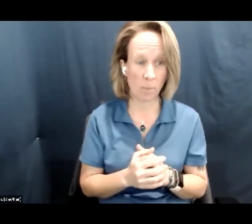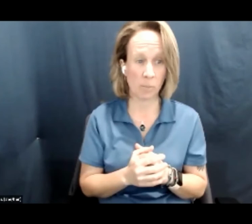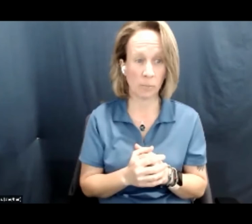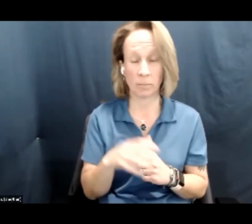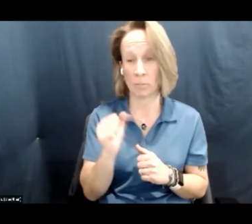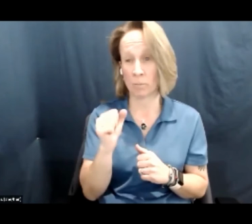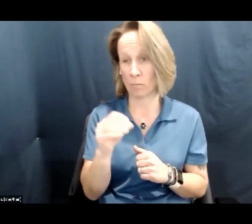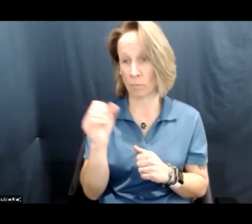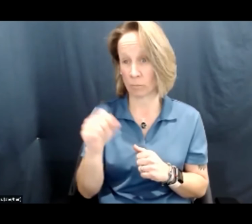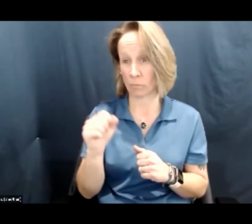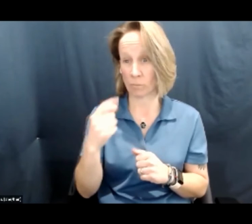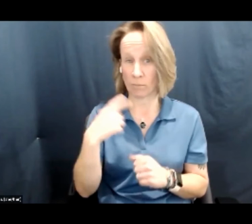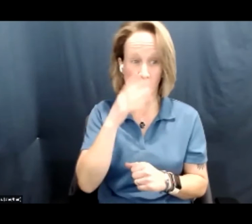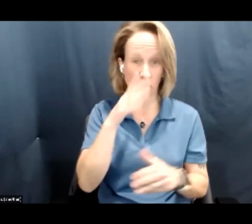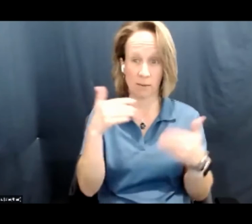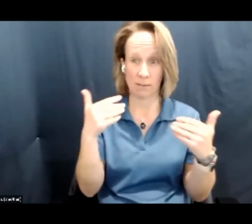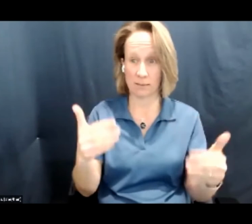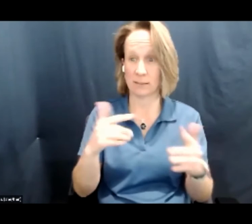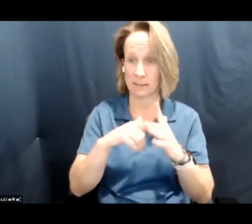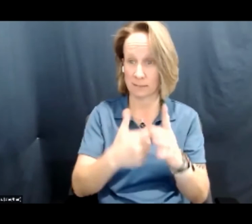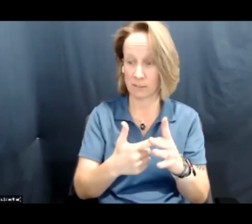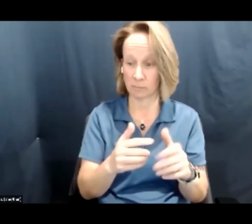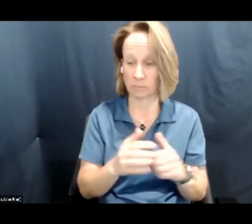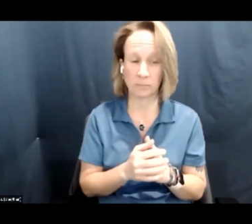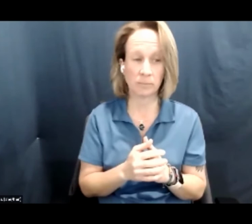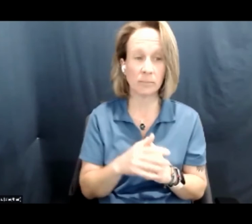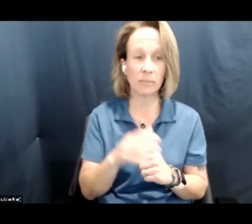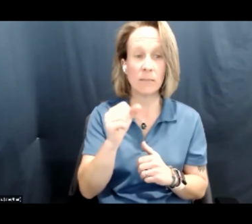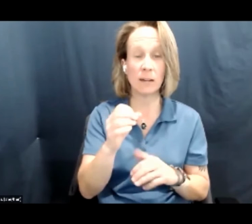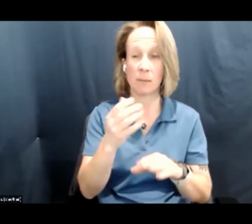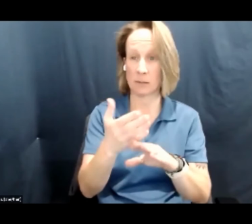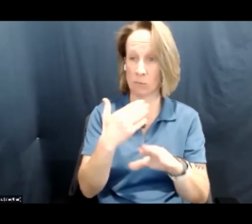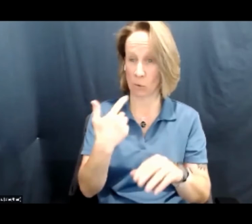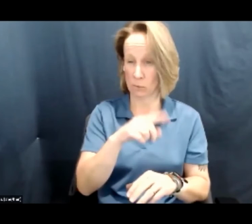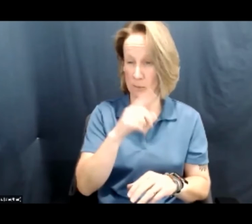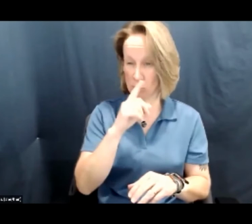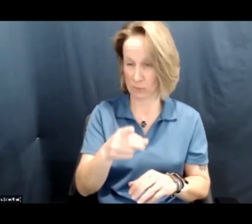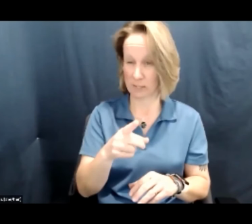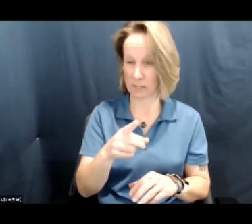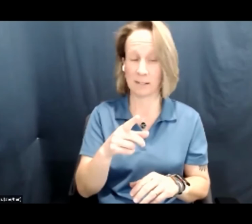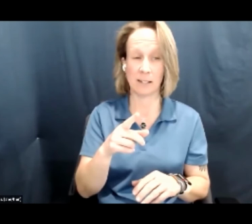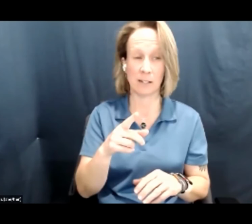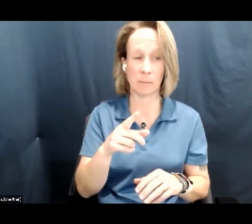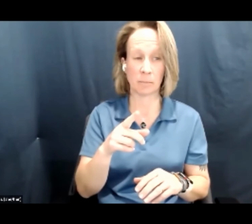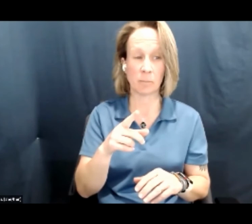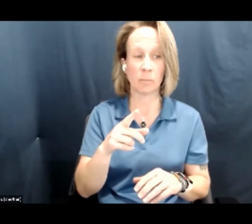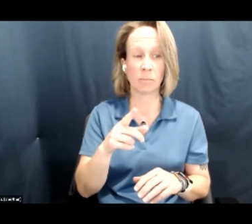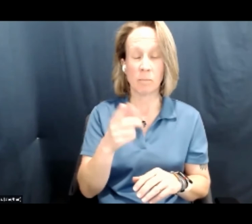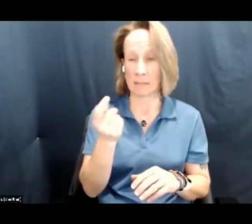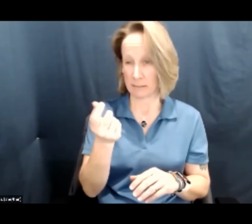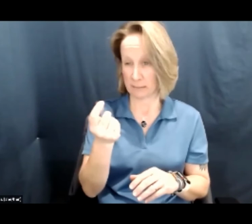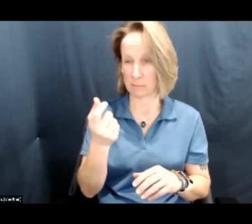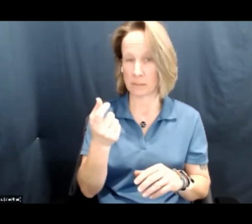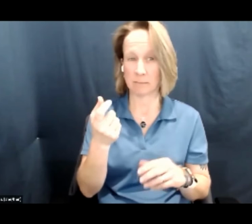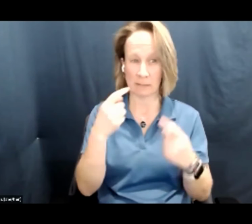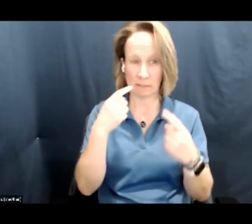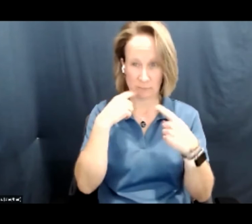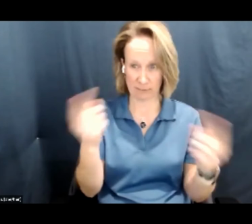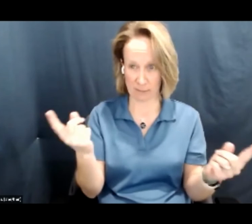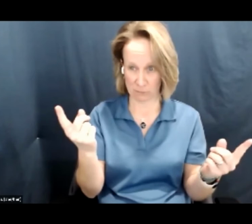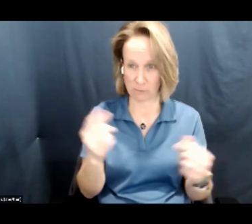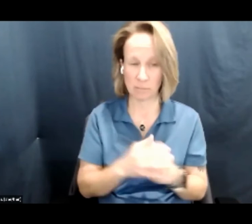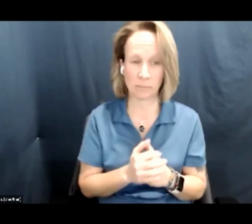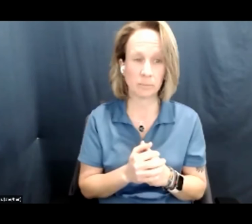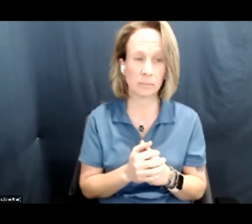we will go ahead and get started. So before we really dive into it, just a little bit of housekeeping.